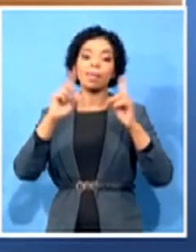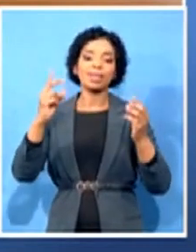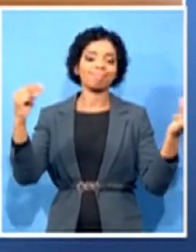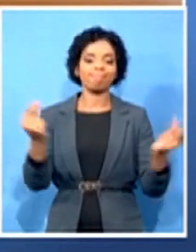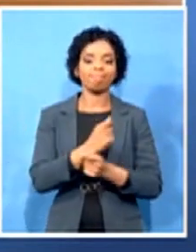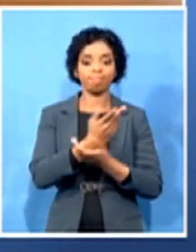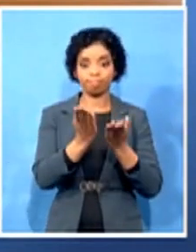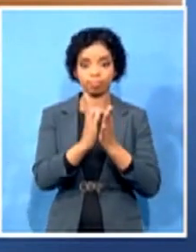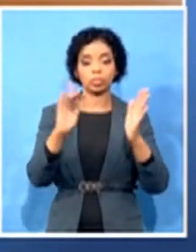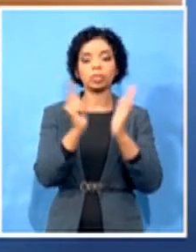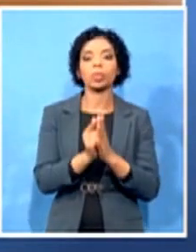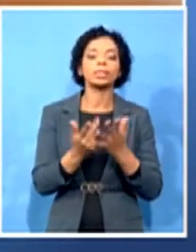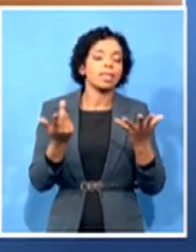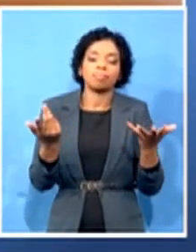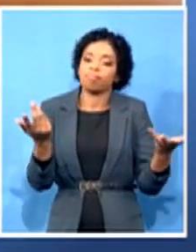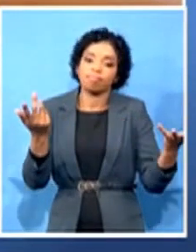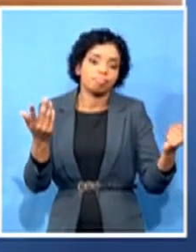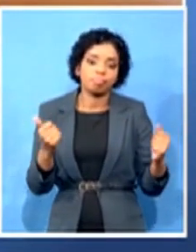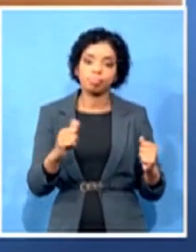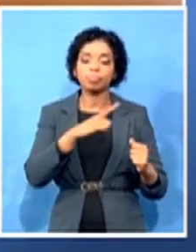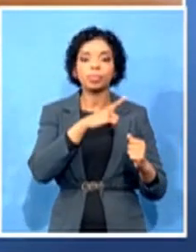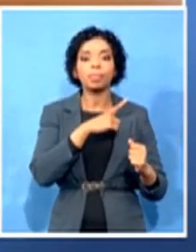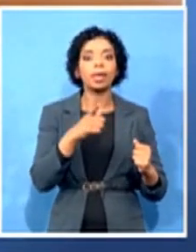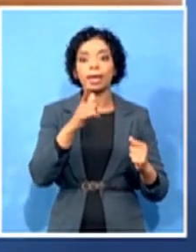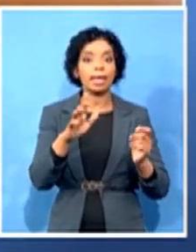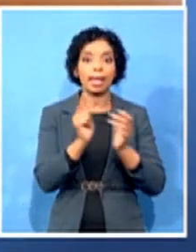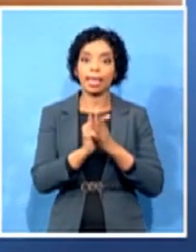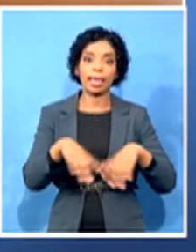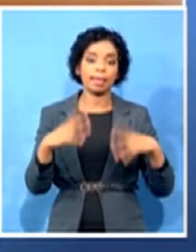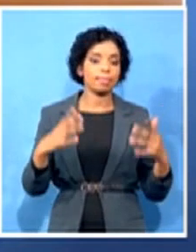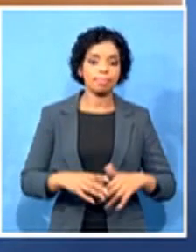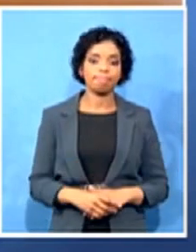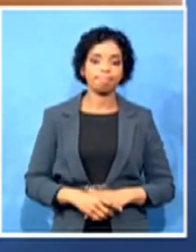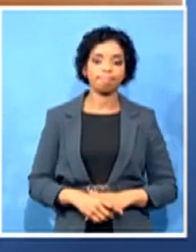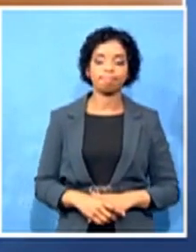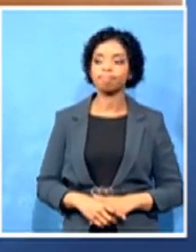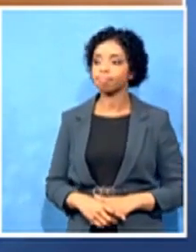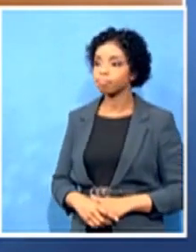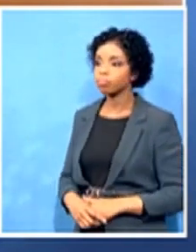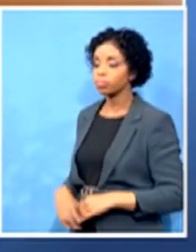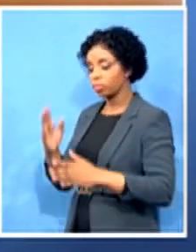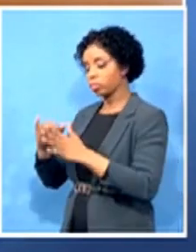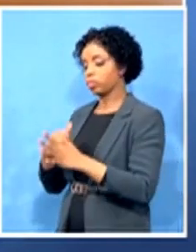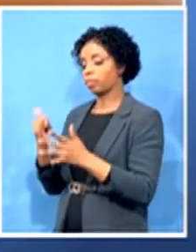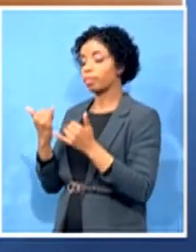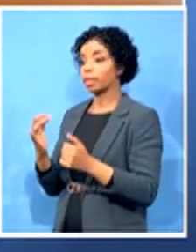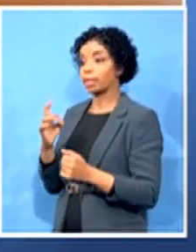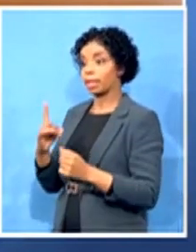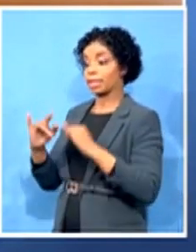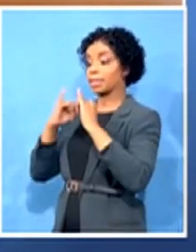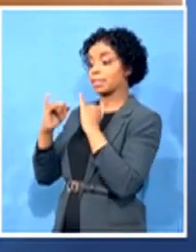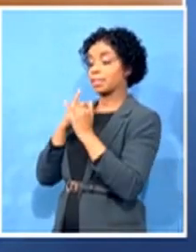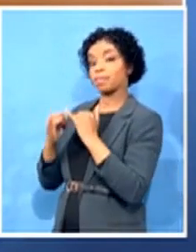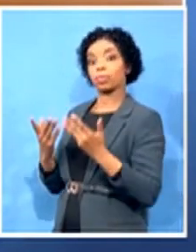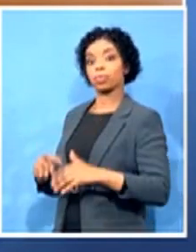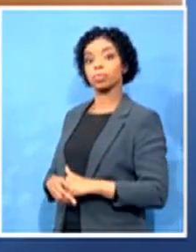an open secret. Alton, just to button up this interview, if the media is found wanting, if they are